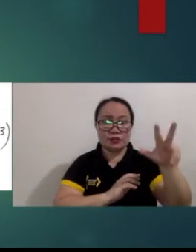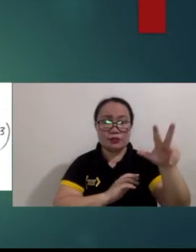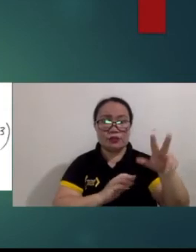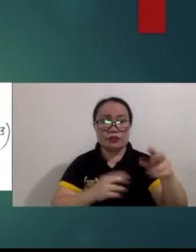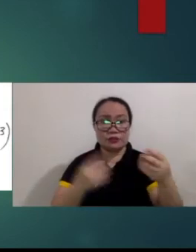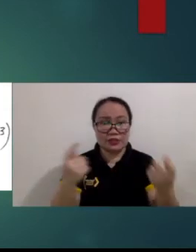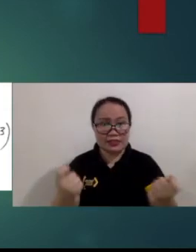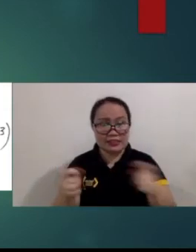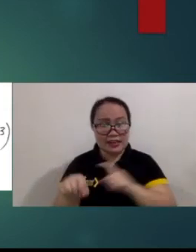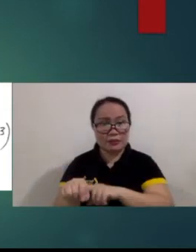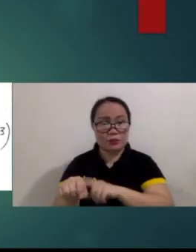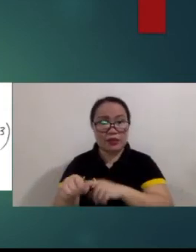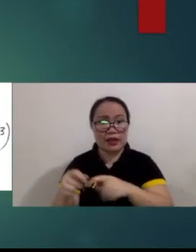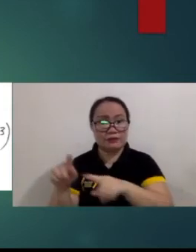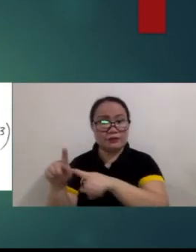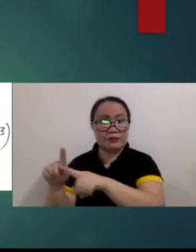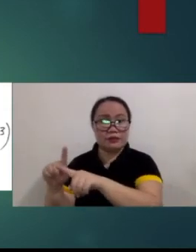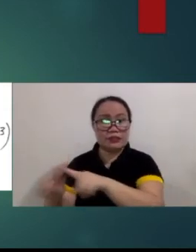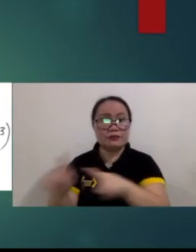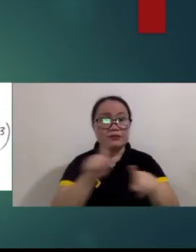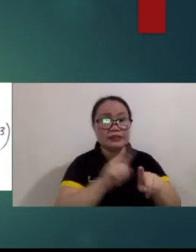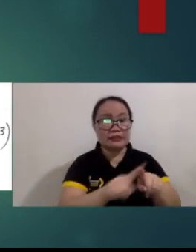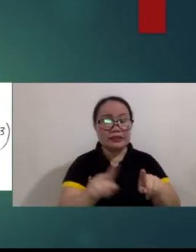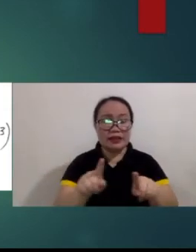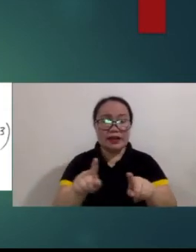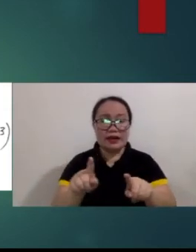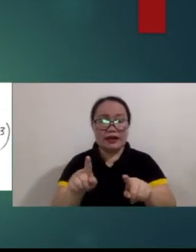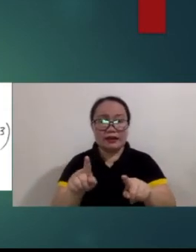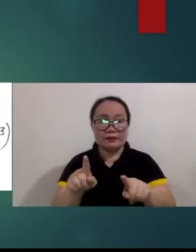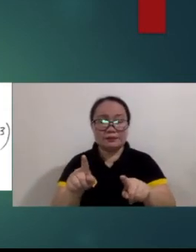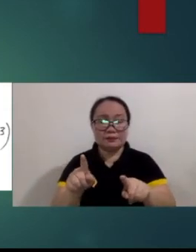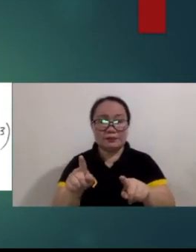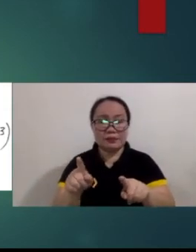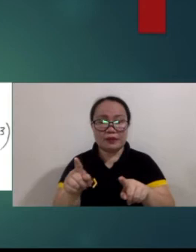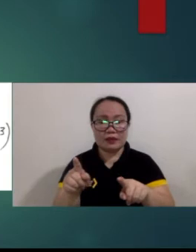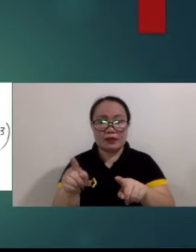cd cubed. So this time we have different